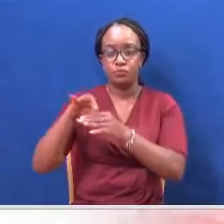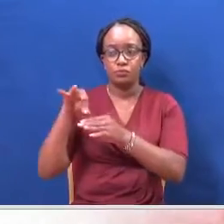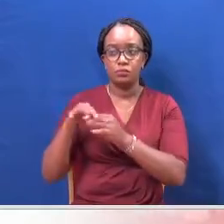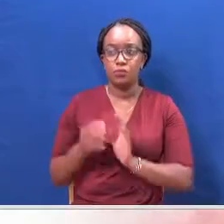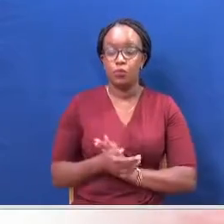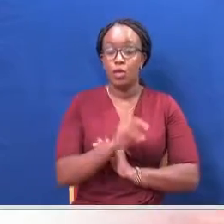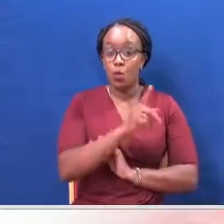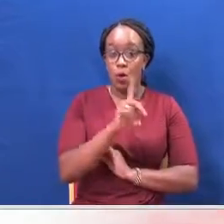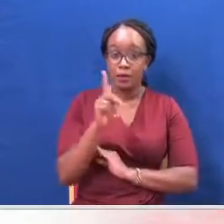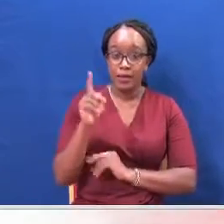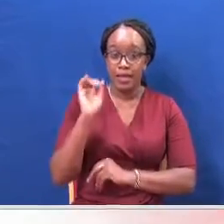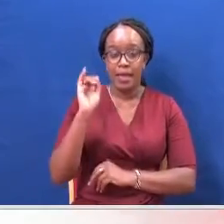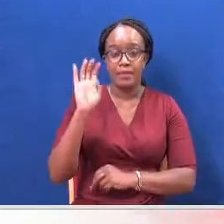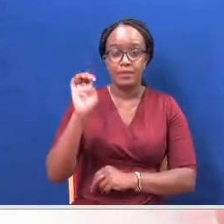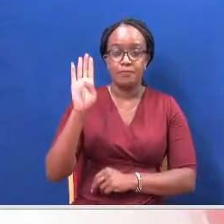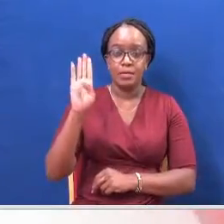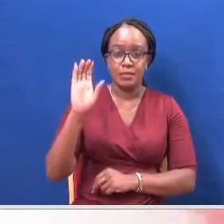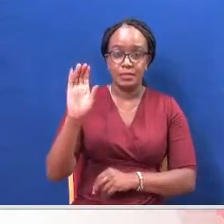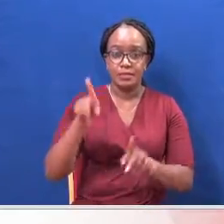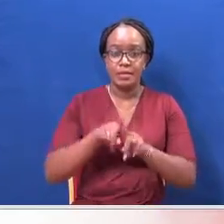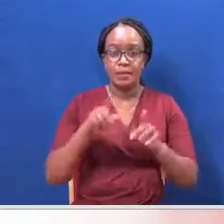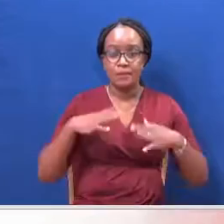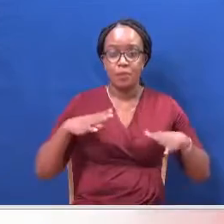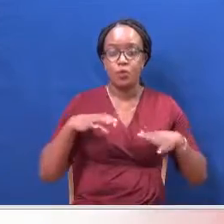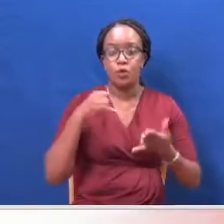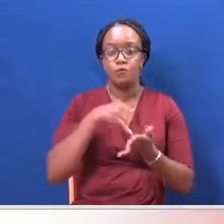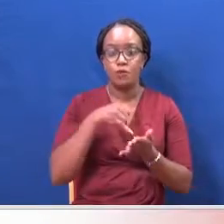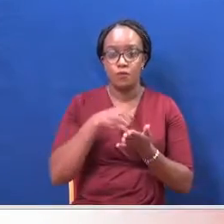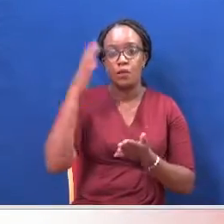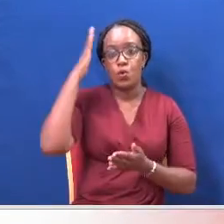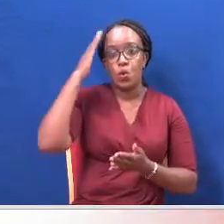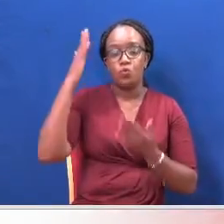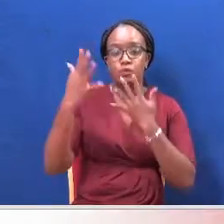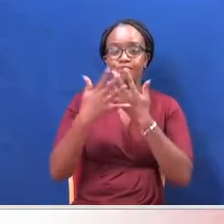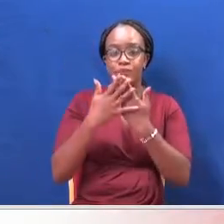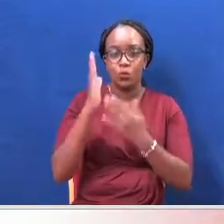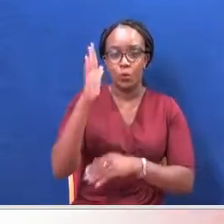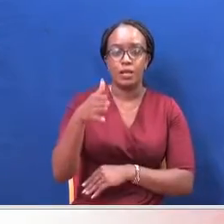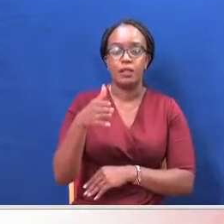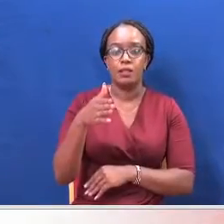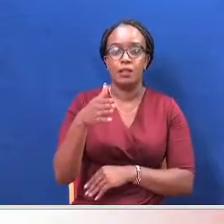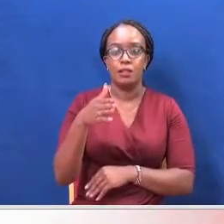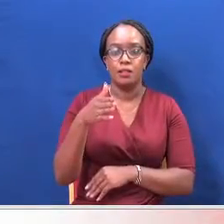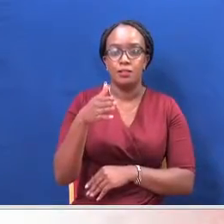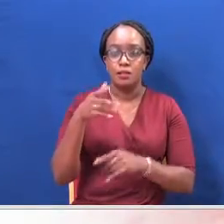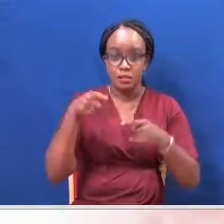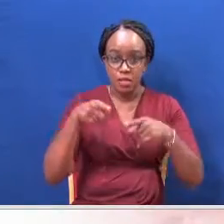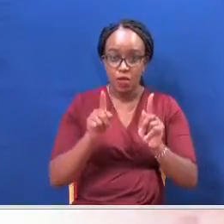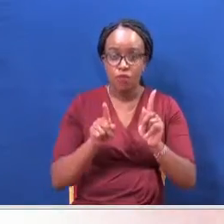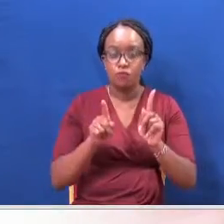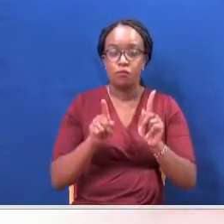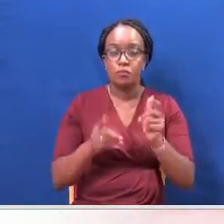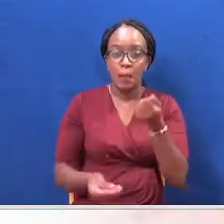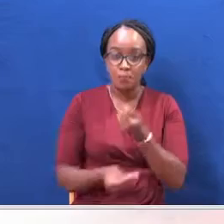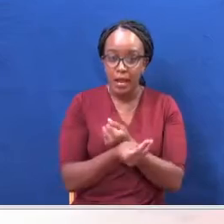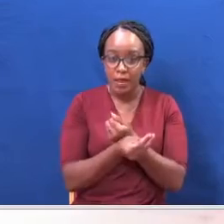IEBC na wale ambao wanahusika wajue tutawashika. Na wewe usipeane kura yako ama